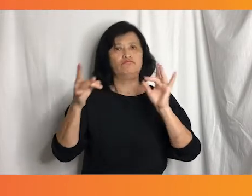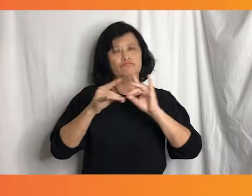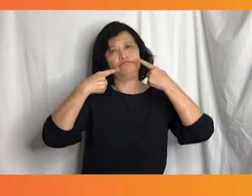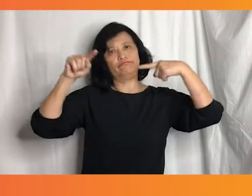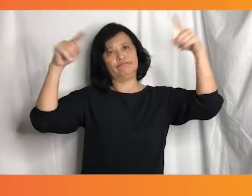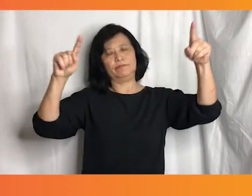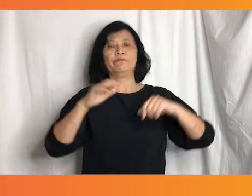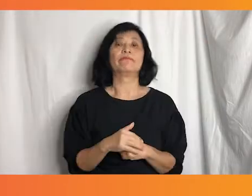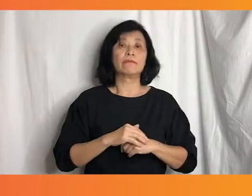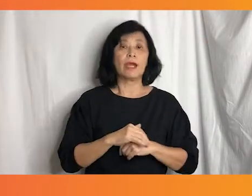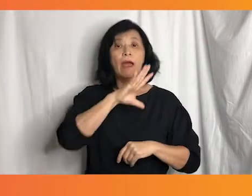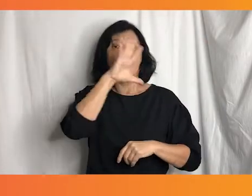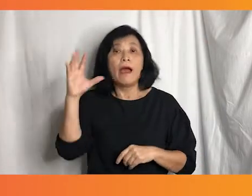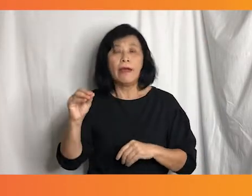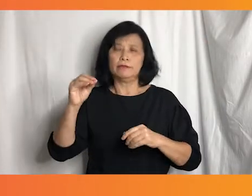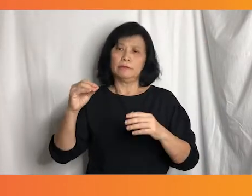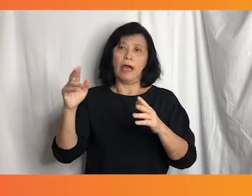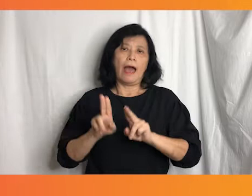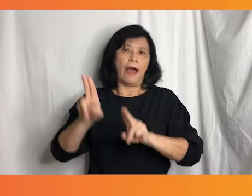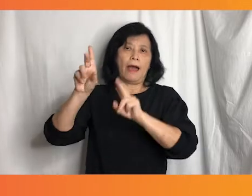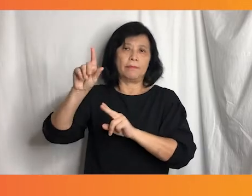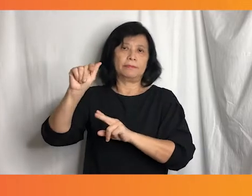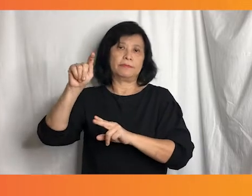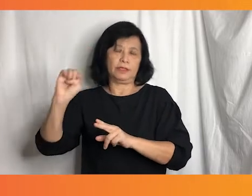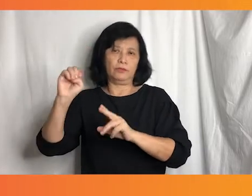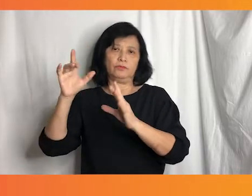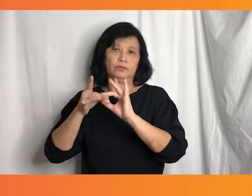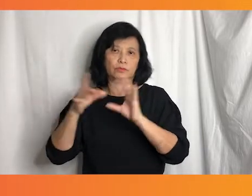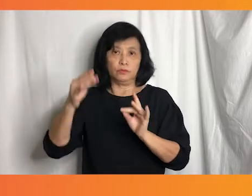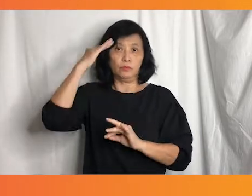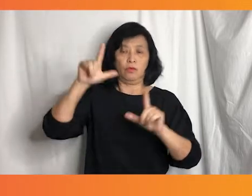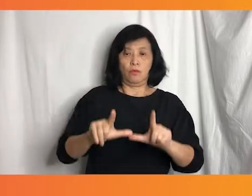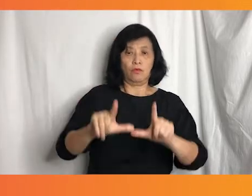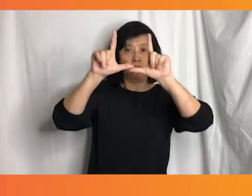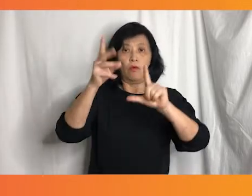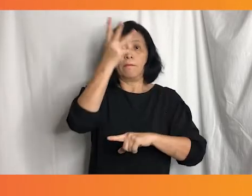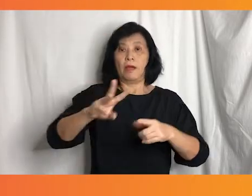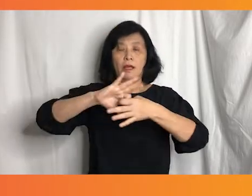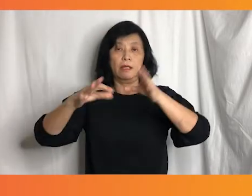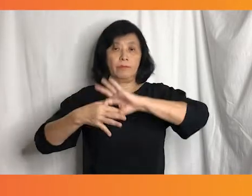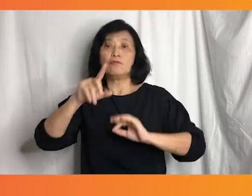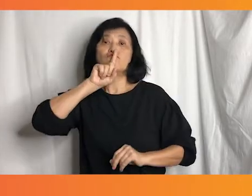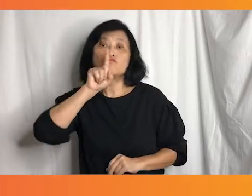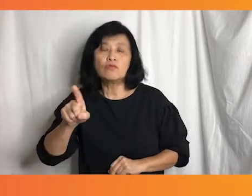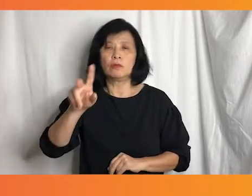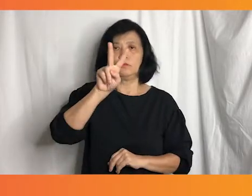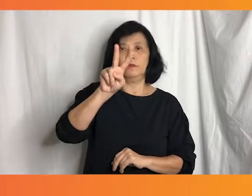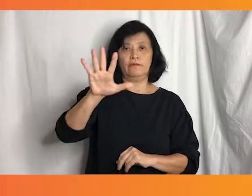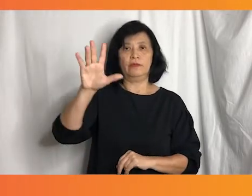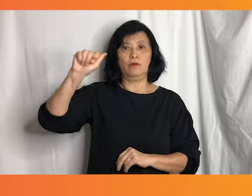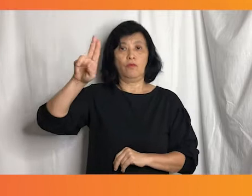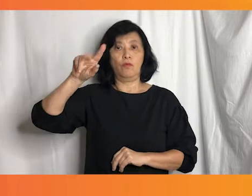that, students will be given the latest news. The Tokyo Paralympic Games was originally scheduled on the 25th of